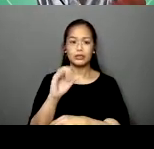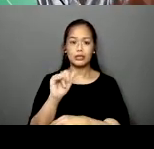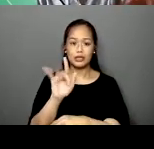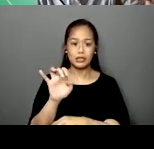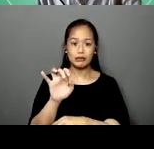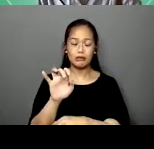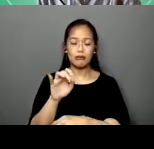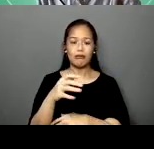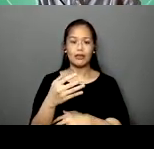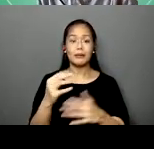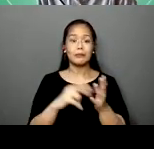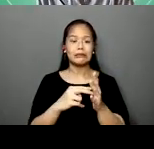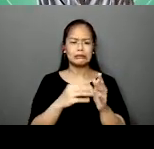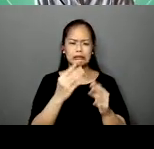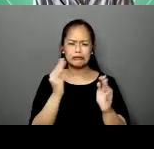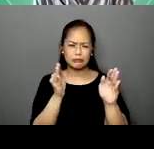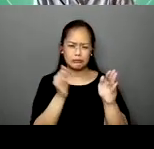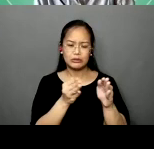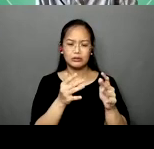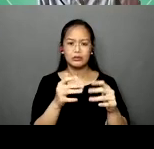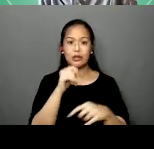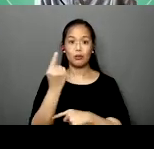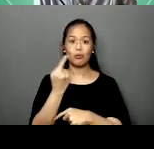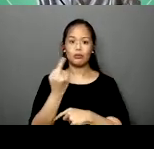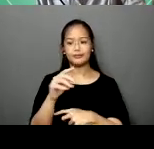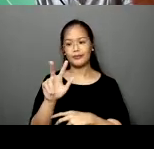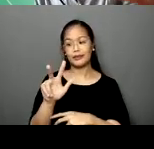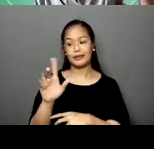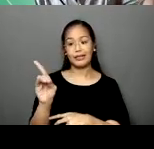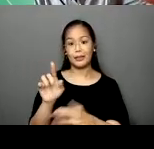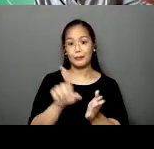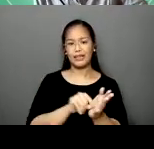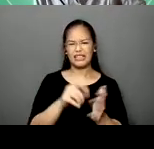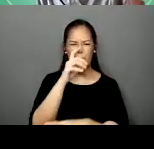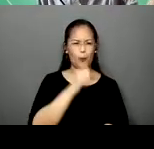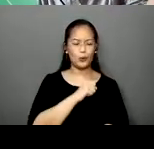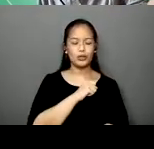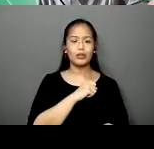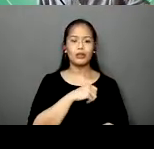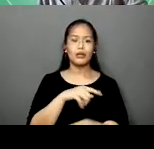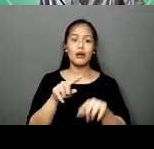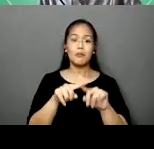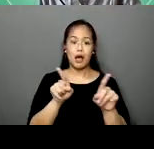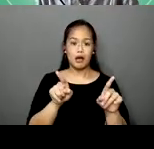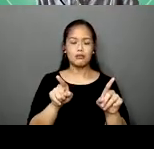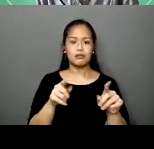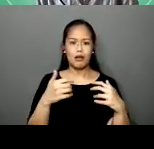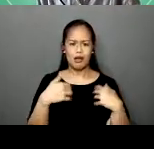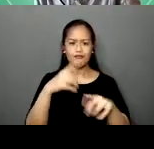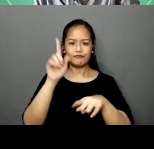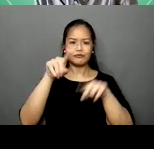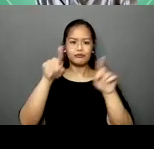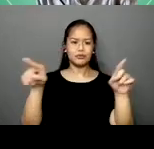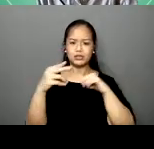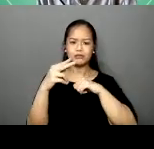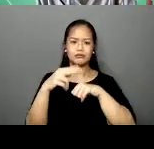new production processes, not just 3D printing, which is technically old, that have actually been able to cater to different niches,